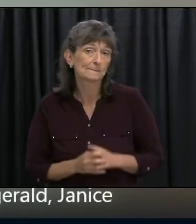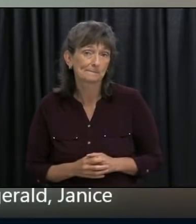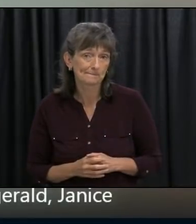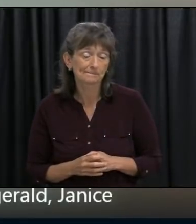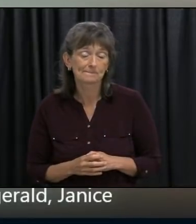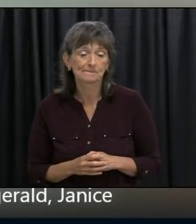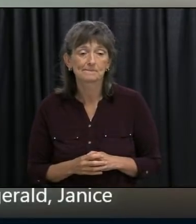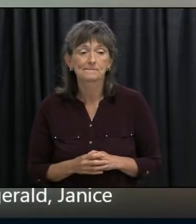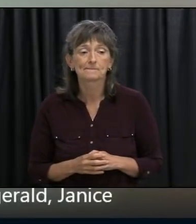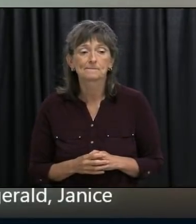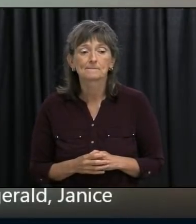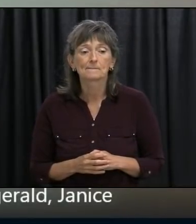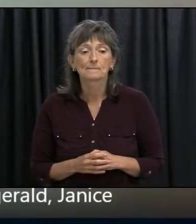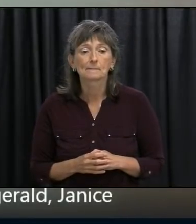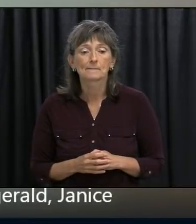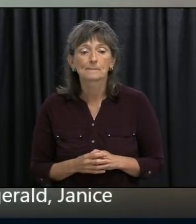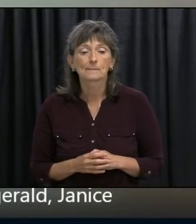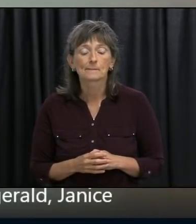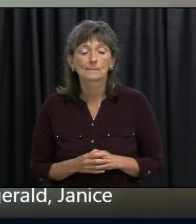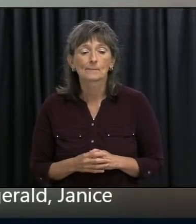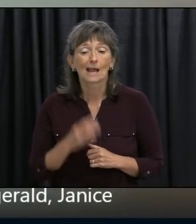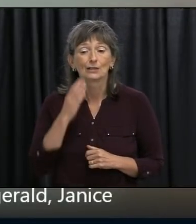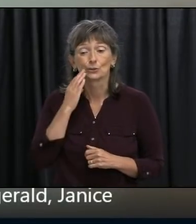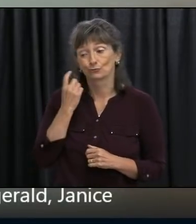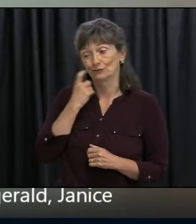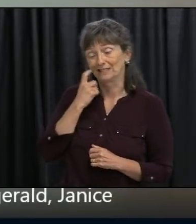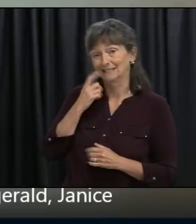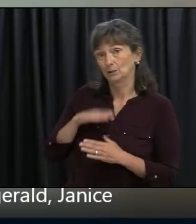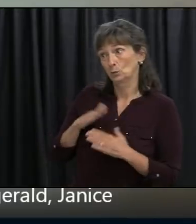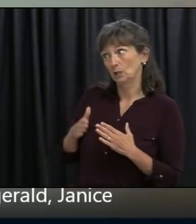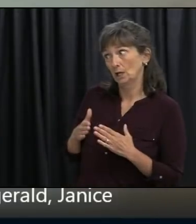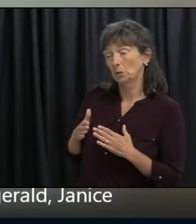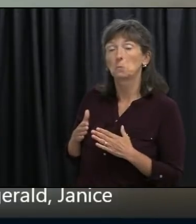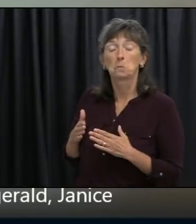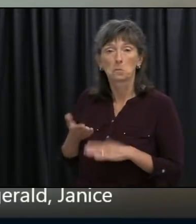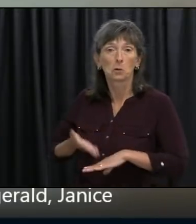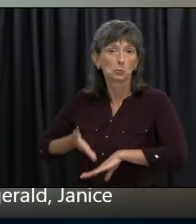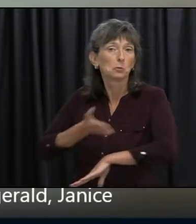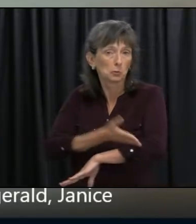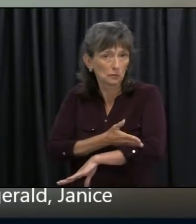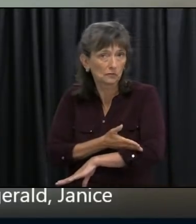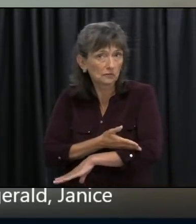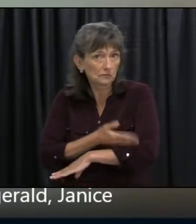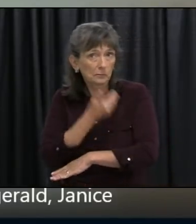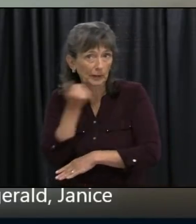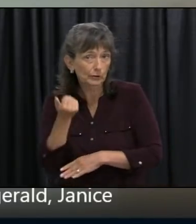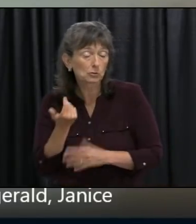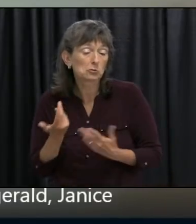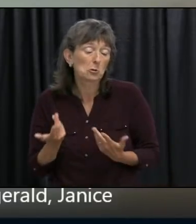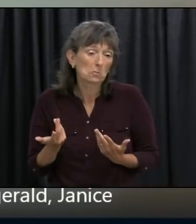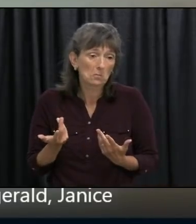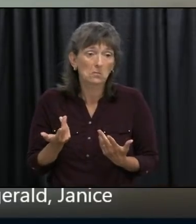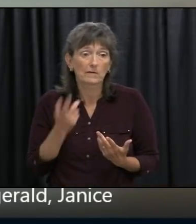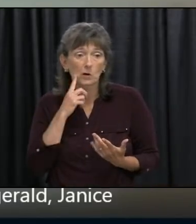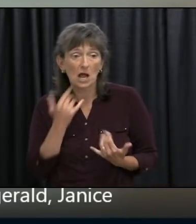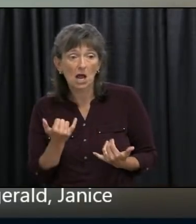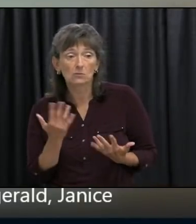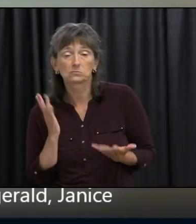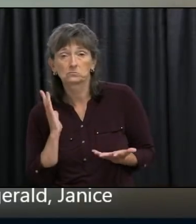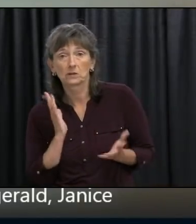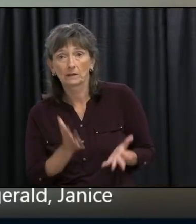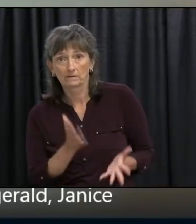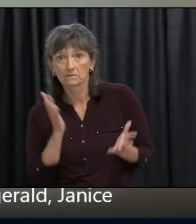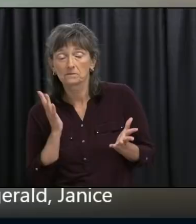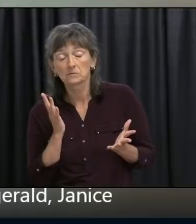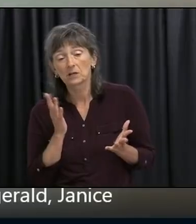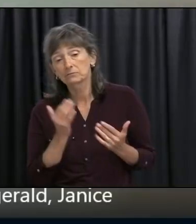accordingly. I understand after this weekend things seem to go much better, so we will